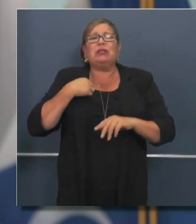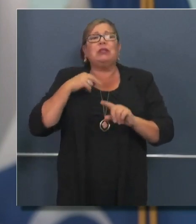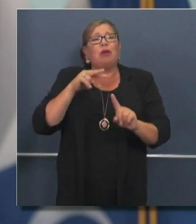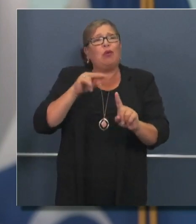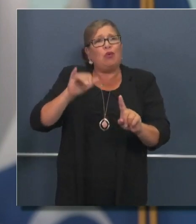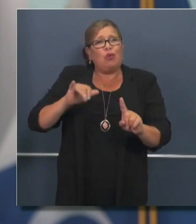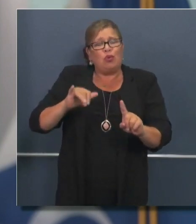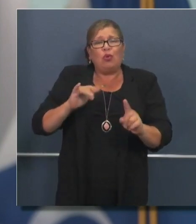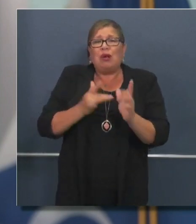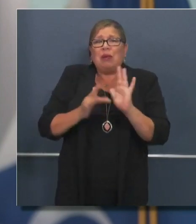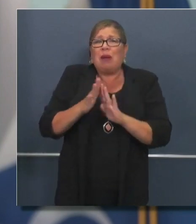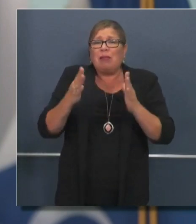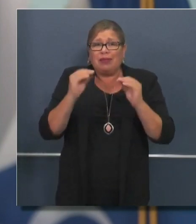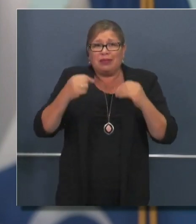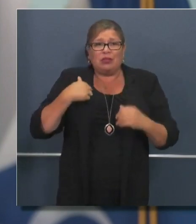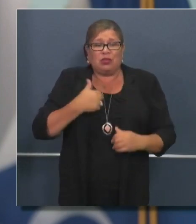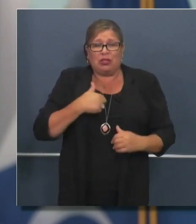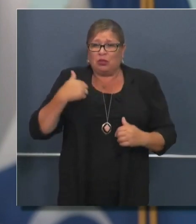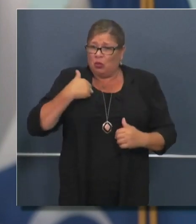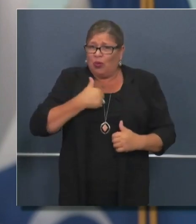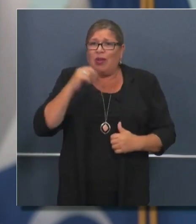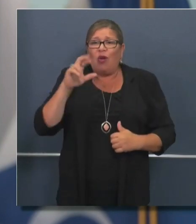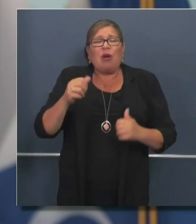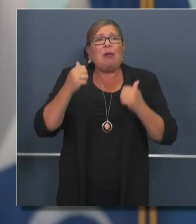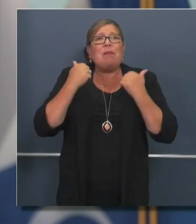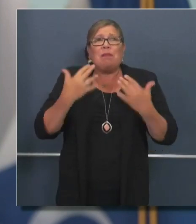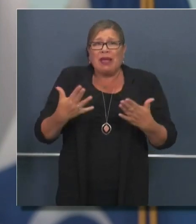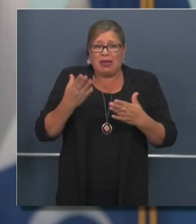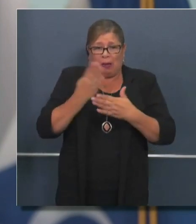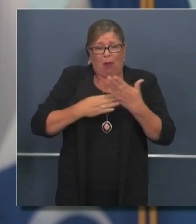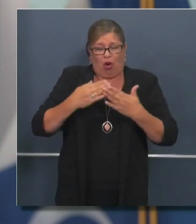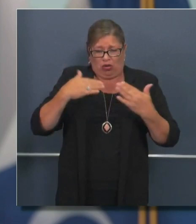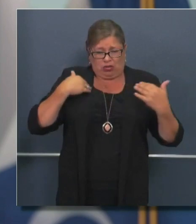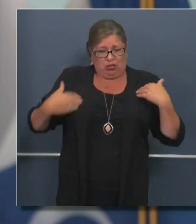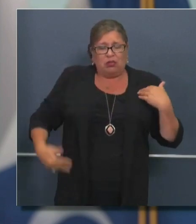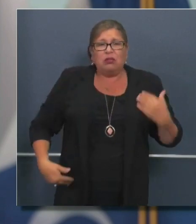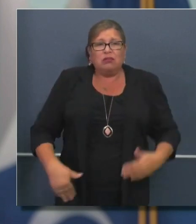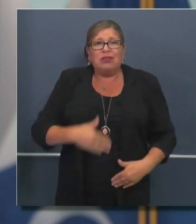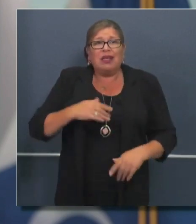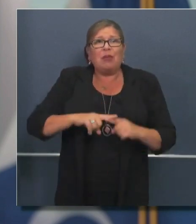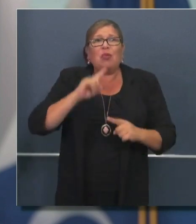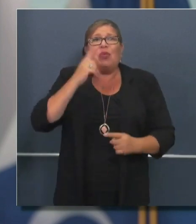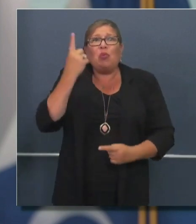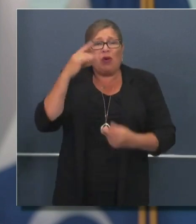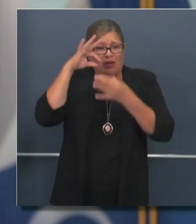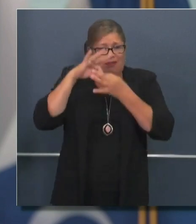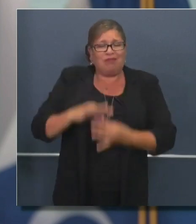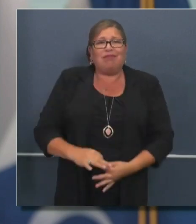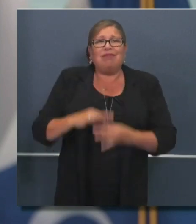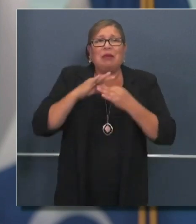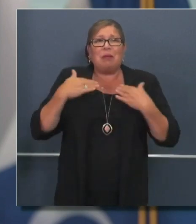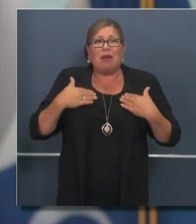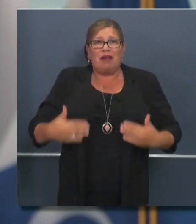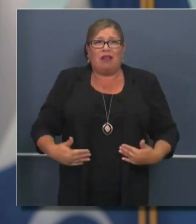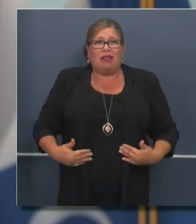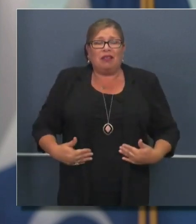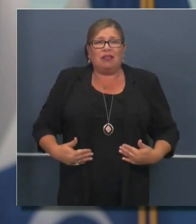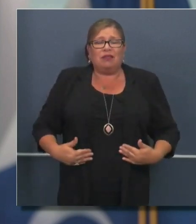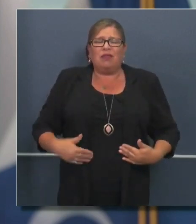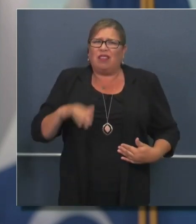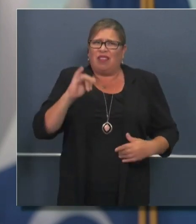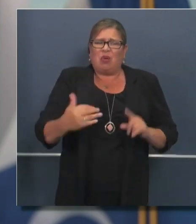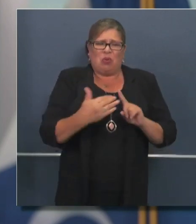many parts but one body. And when one part suffers, we all suffer. It's reminded those words